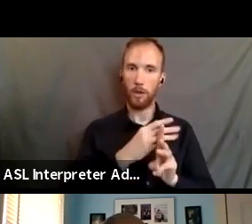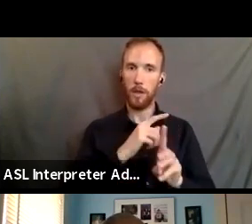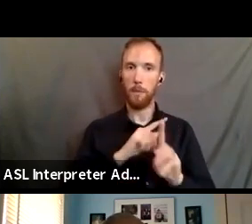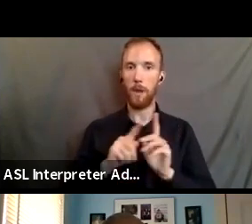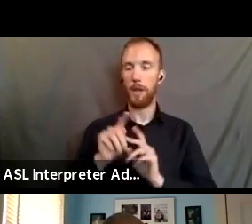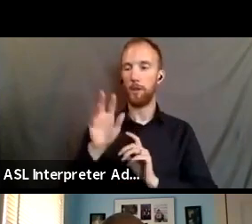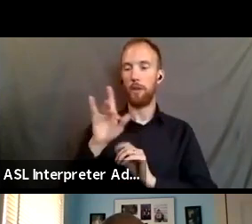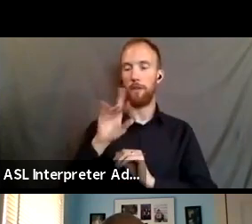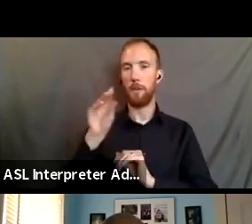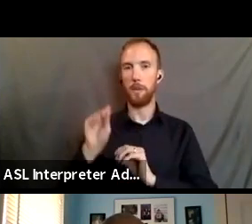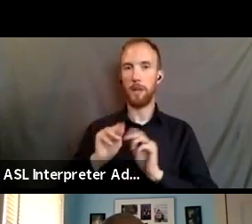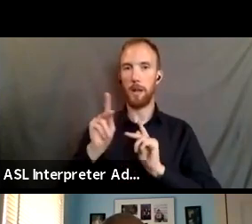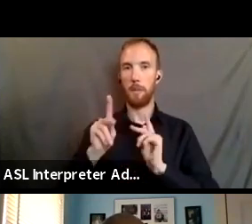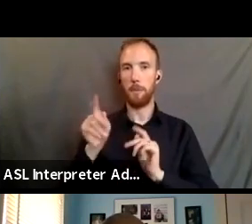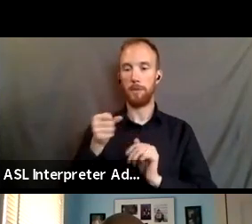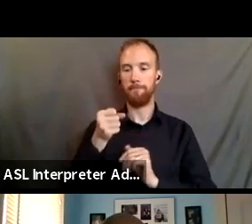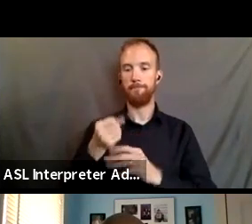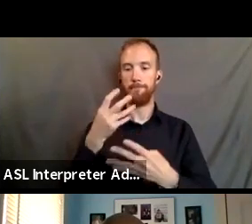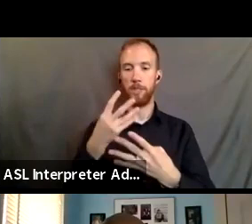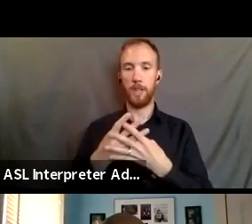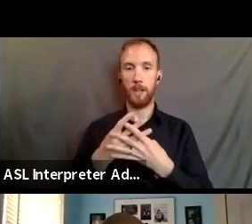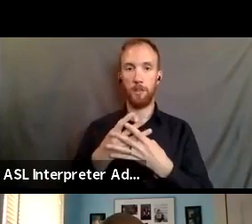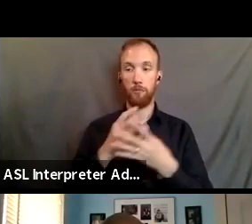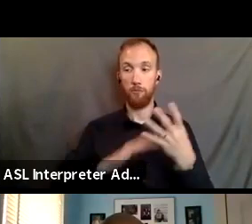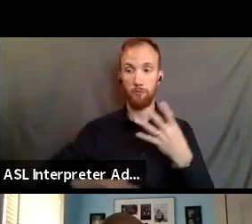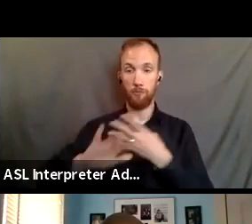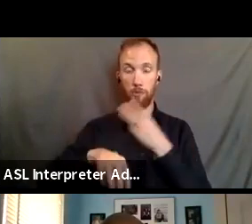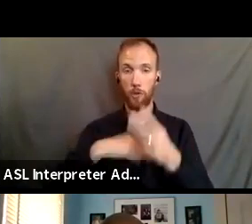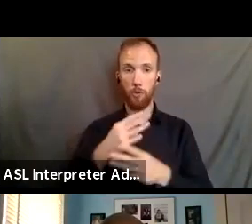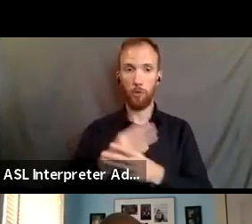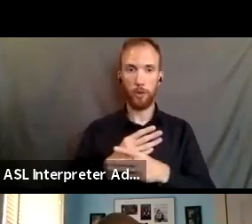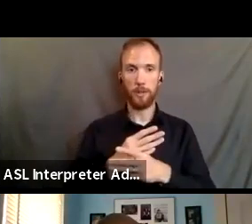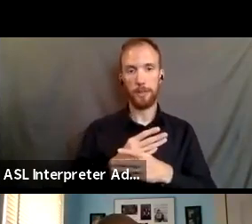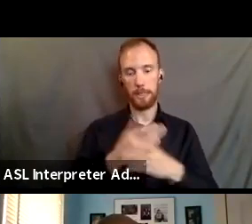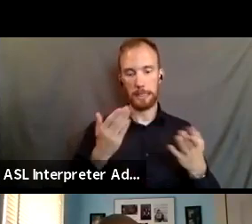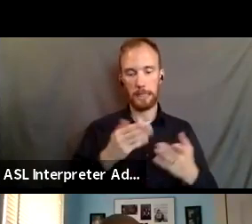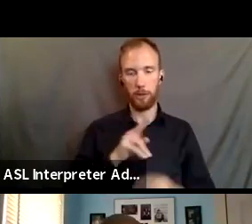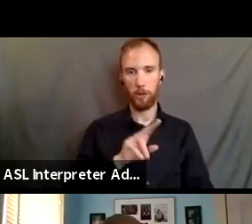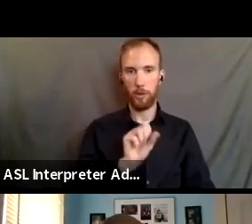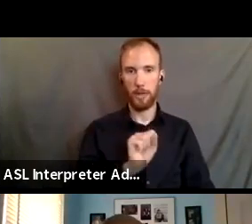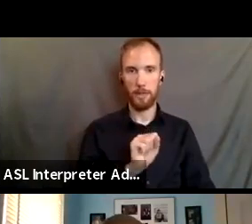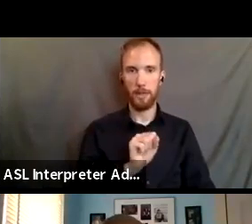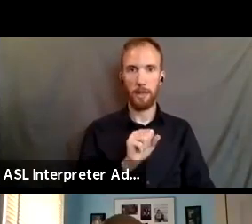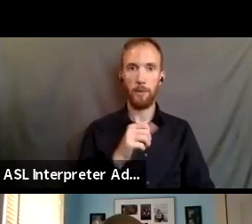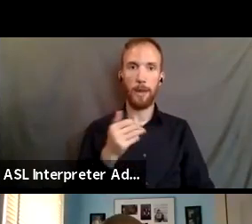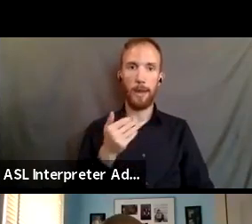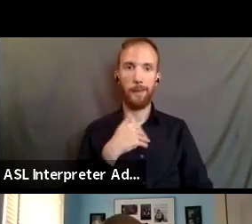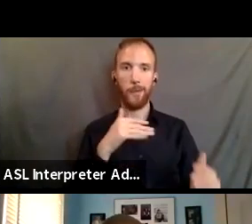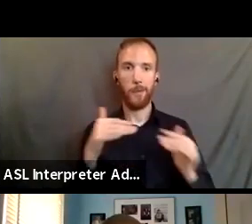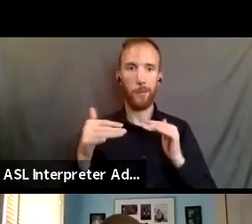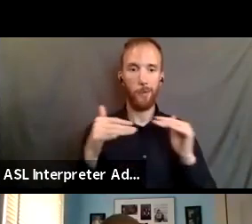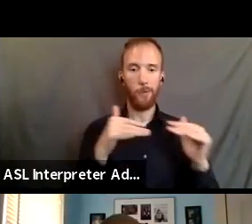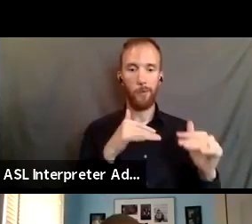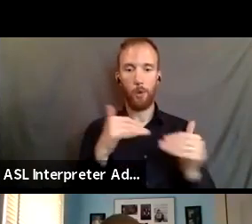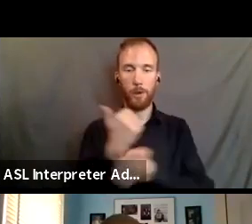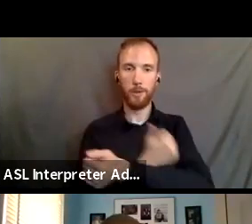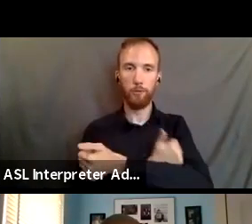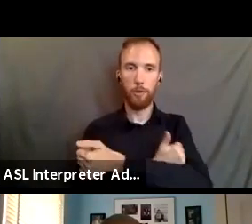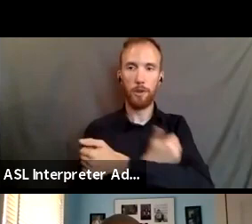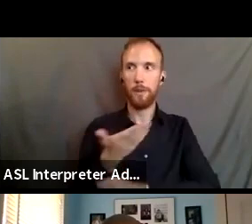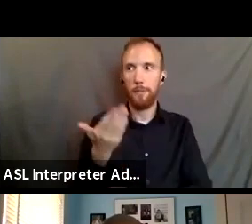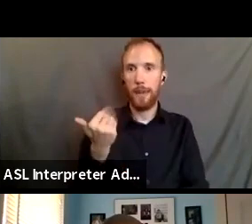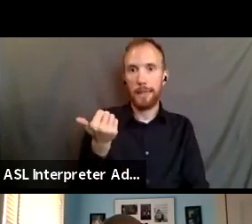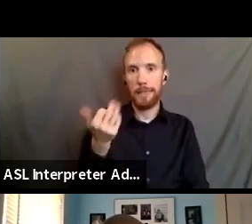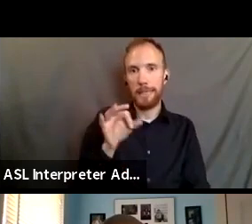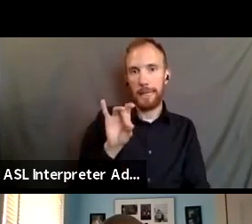world we had a war on drugs in the 1980s that led to absolutely no decrease in the number of individuals using or